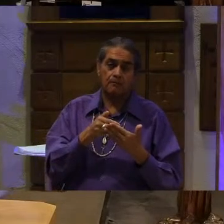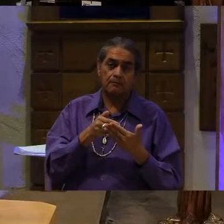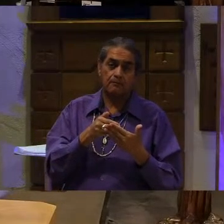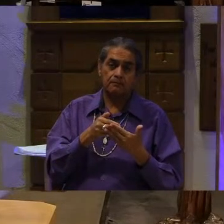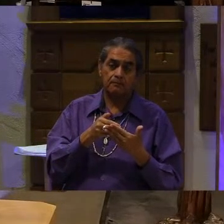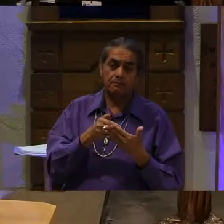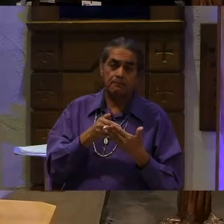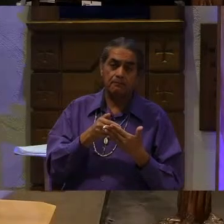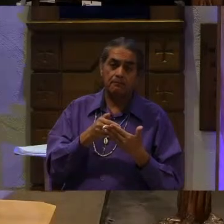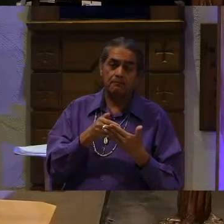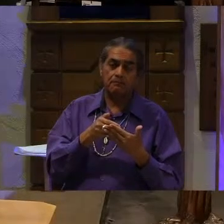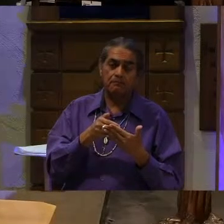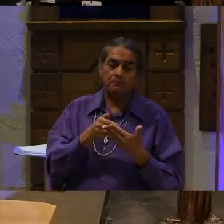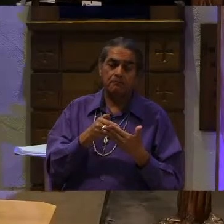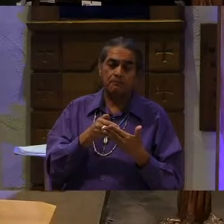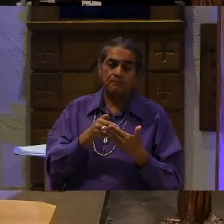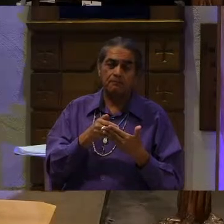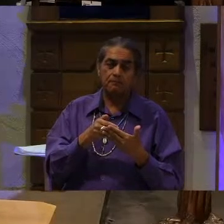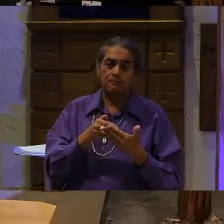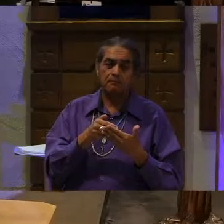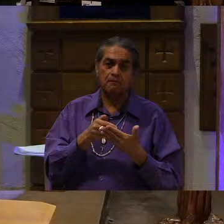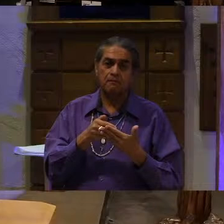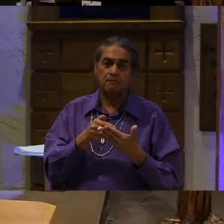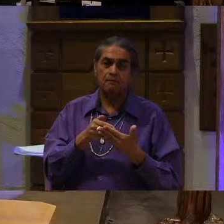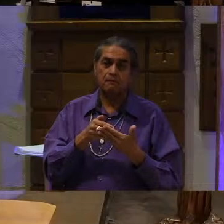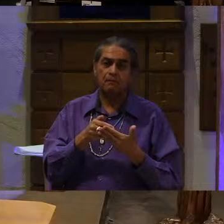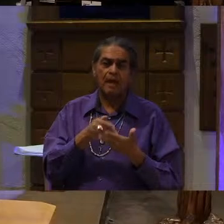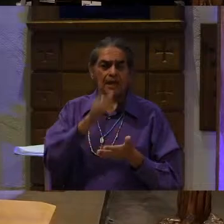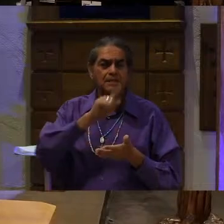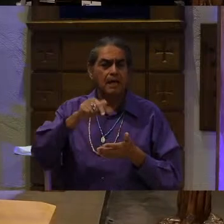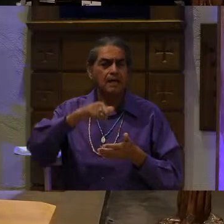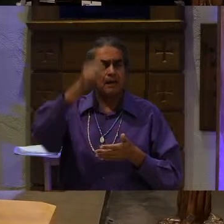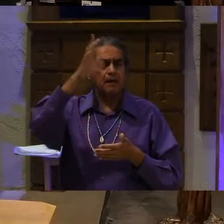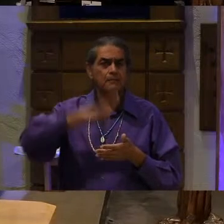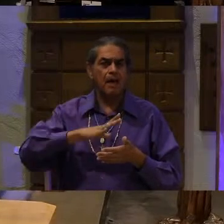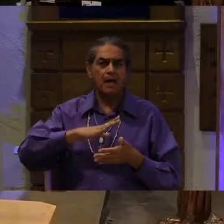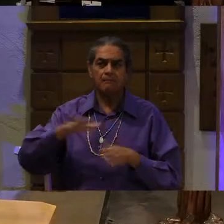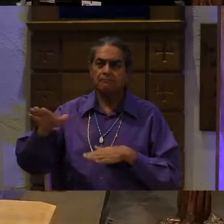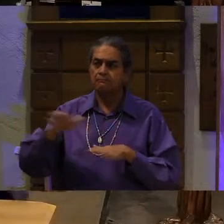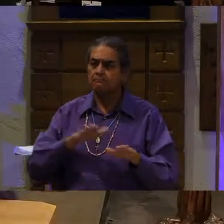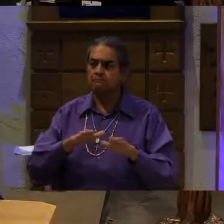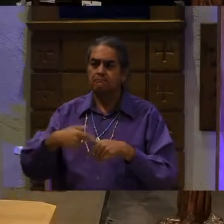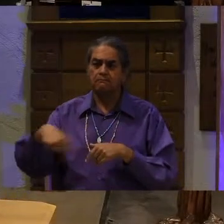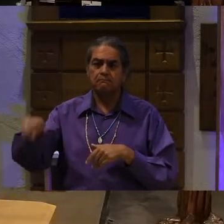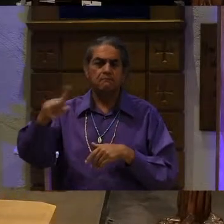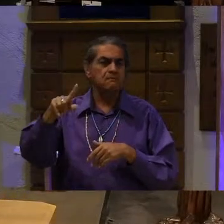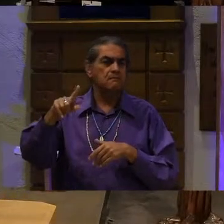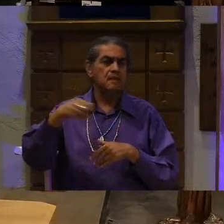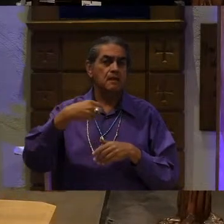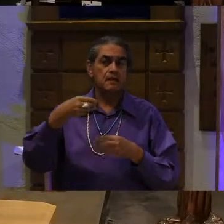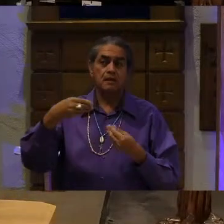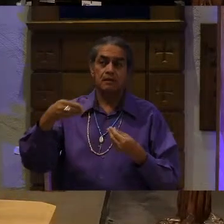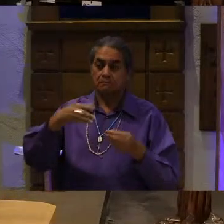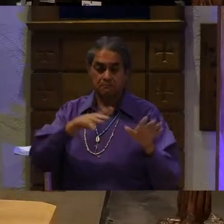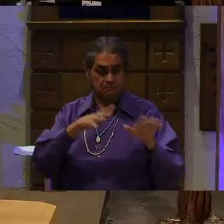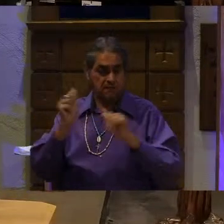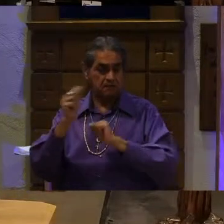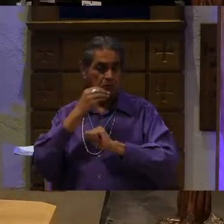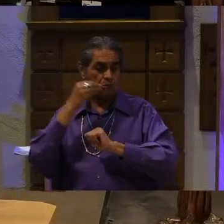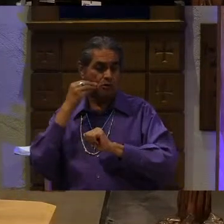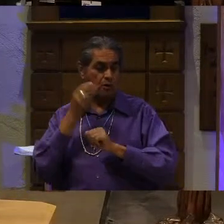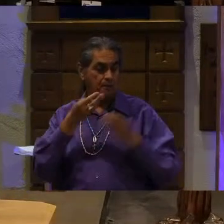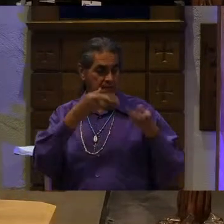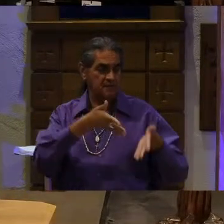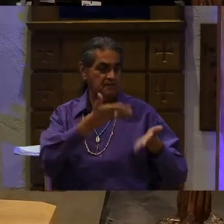It is like a man traveling abroad He leaves home and places his servants